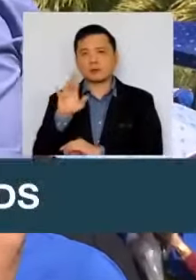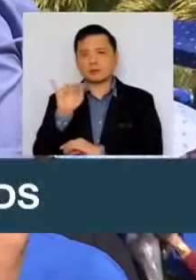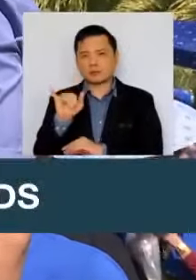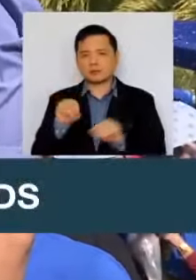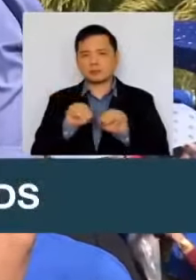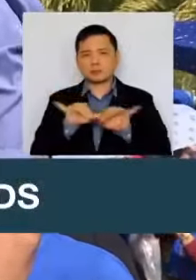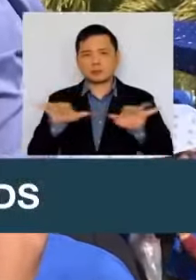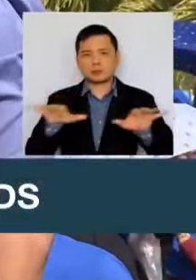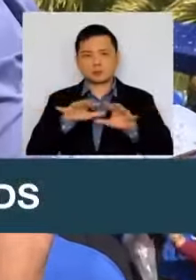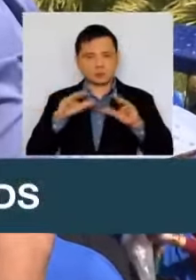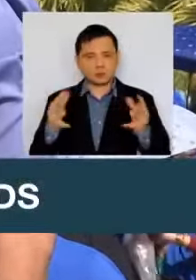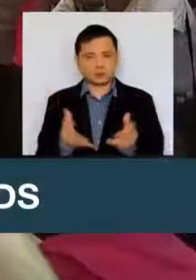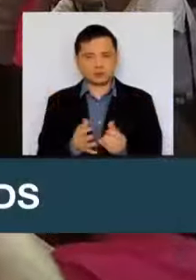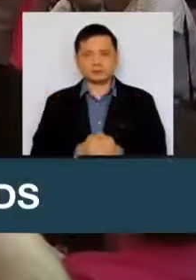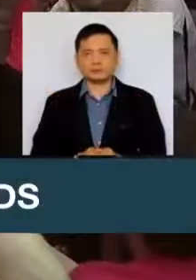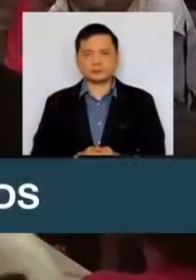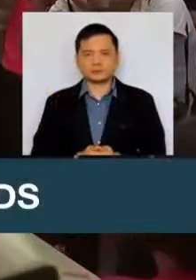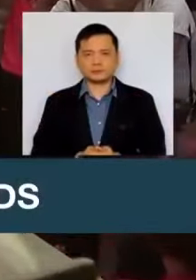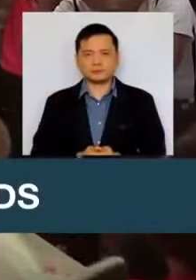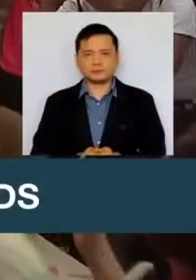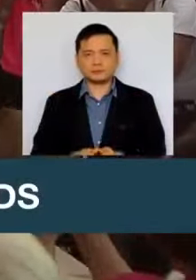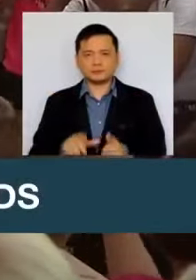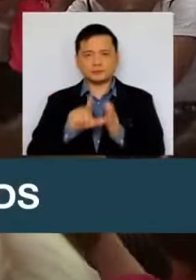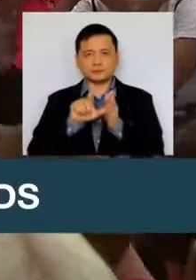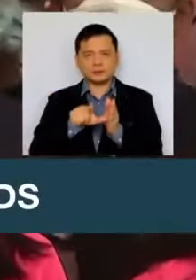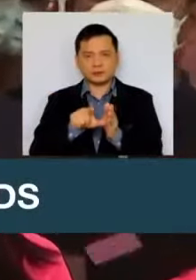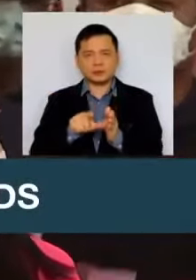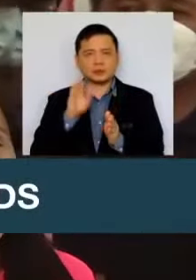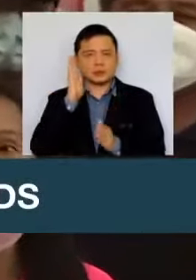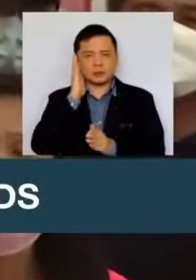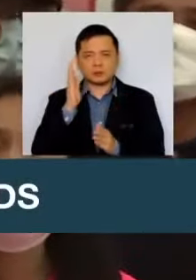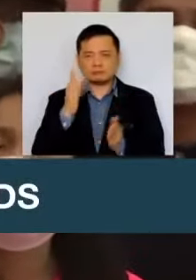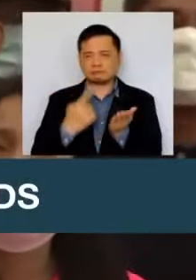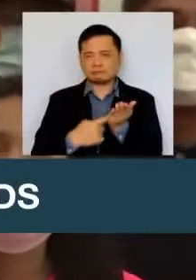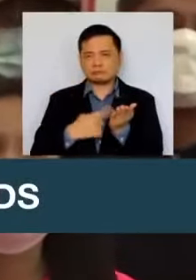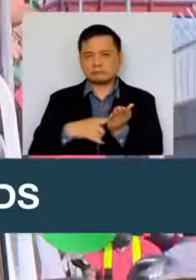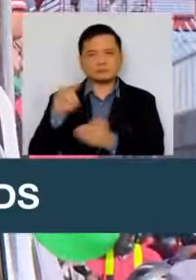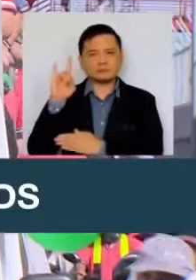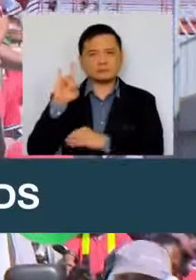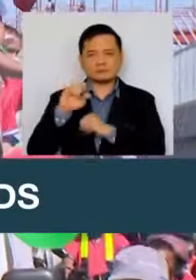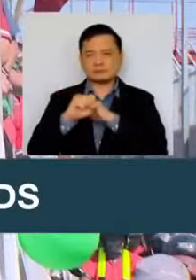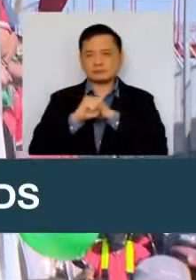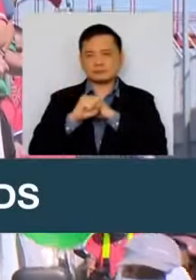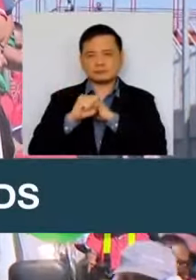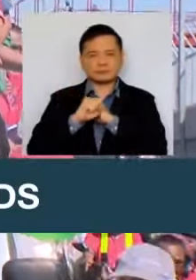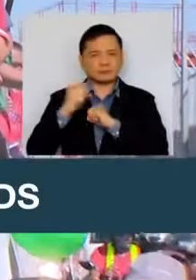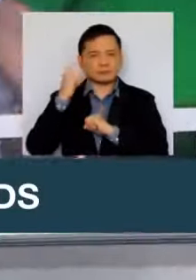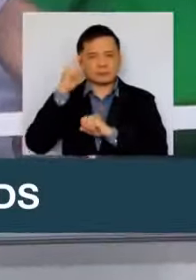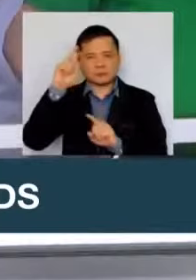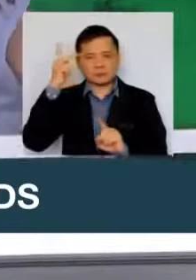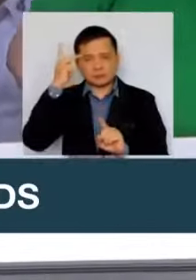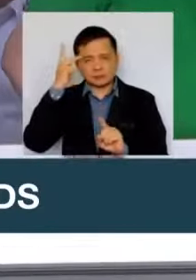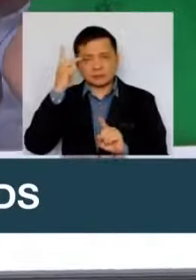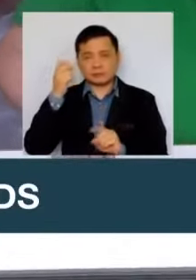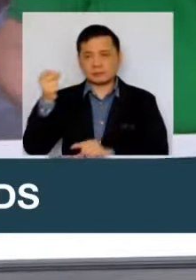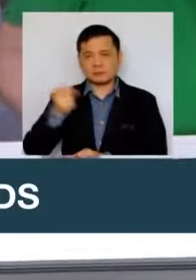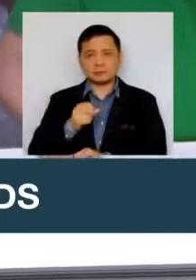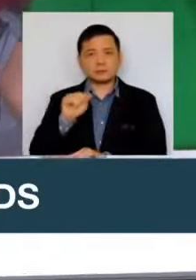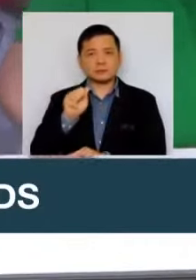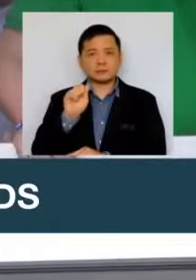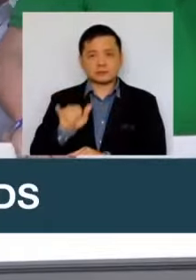And later on in the program, we'll tackle political ad trends for the 2022 polls with Jay Bautista of